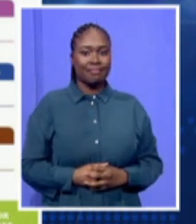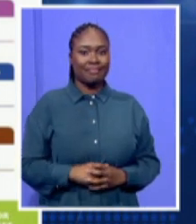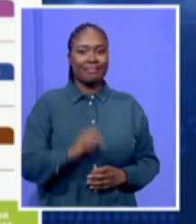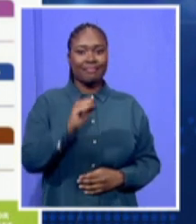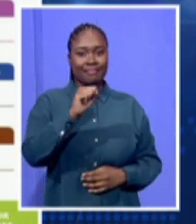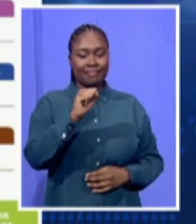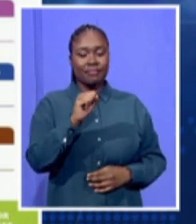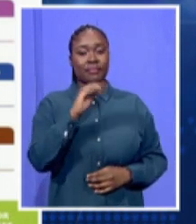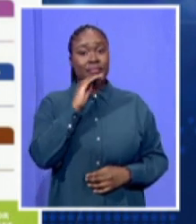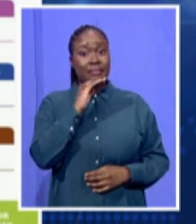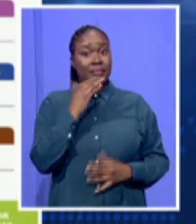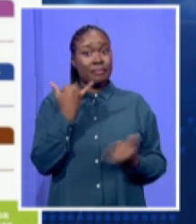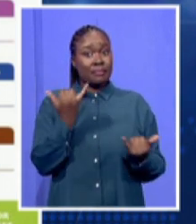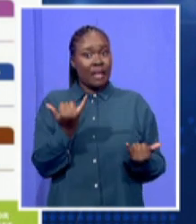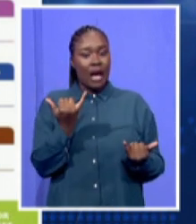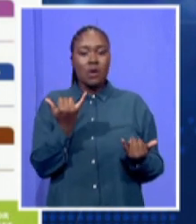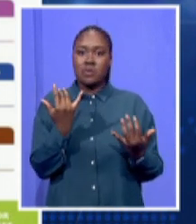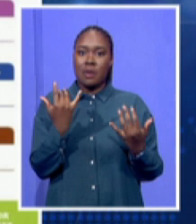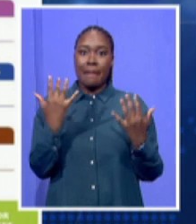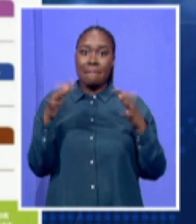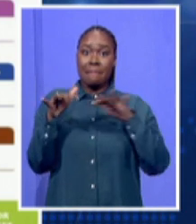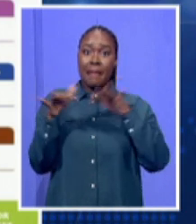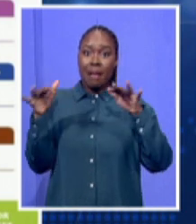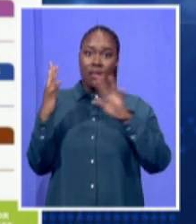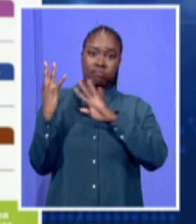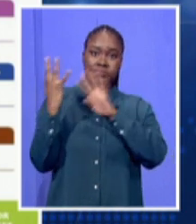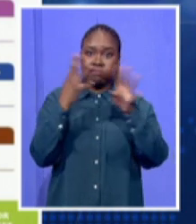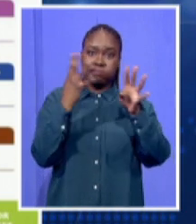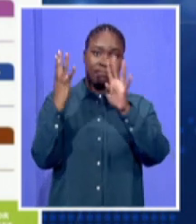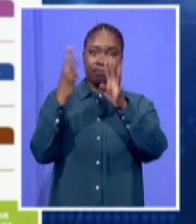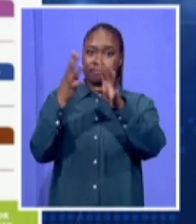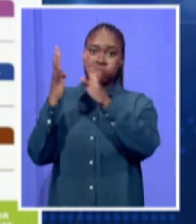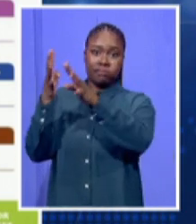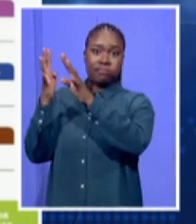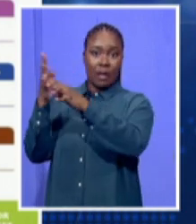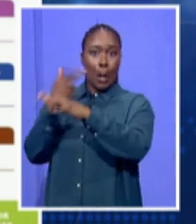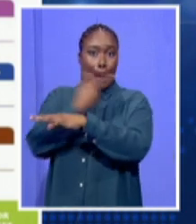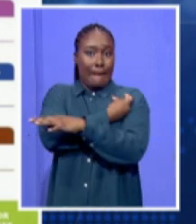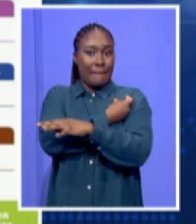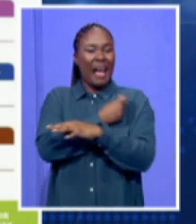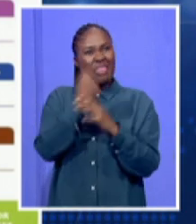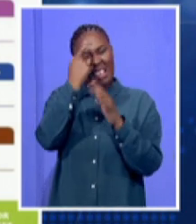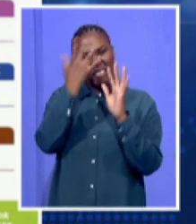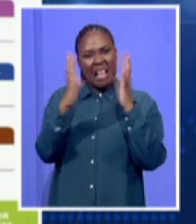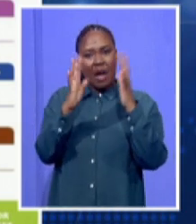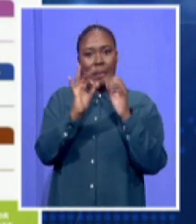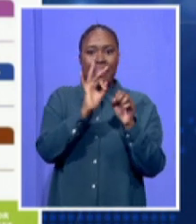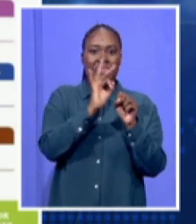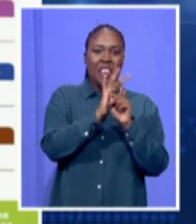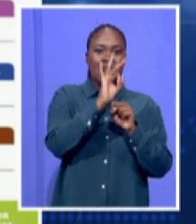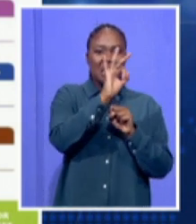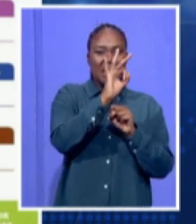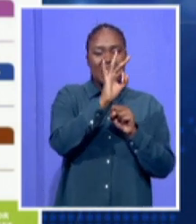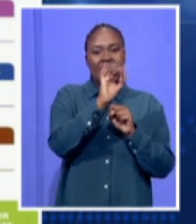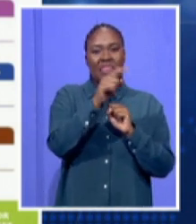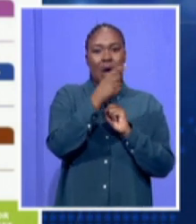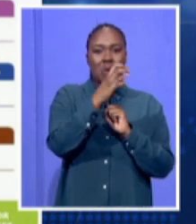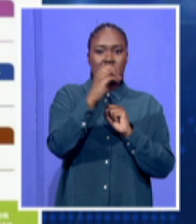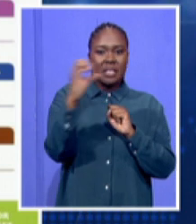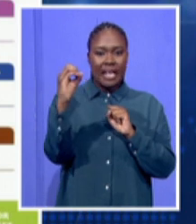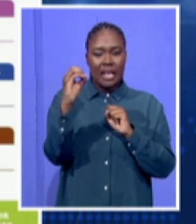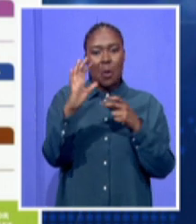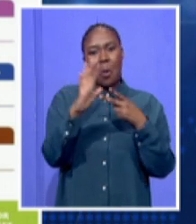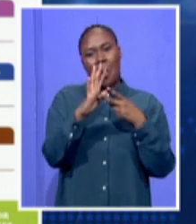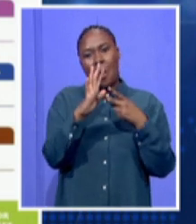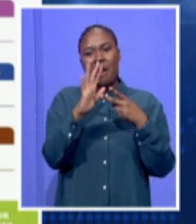the uptake is extremely poor. We are vaccinating between 13 and 15,000 a day at the moment, which is pathetic considering